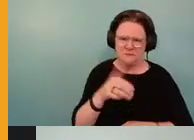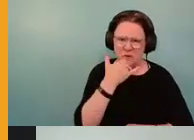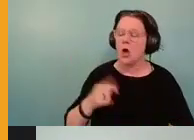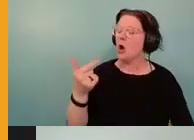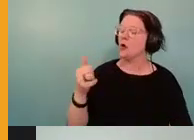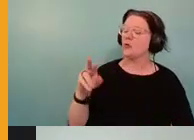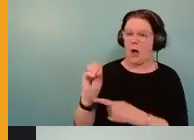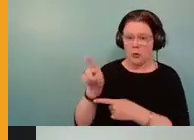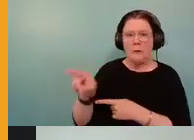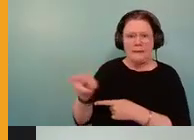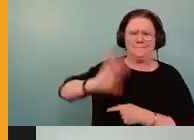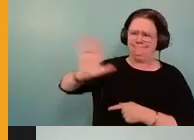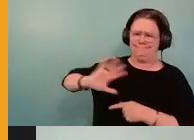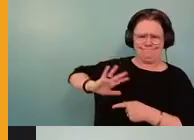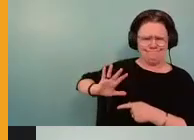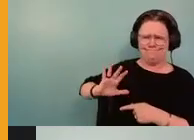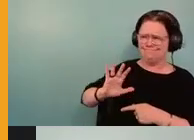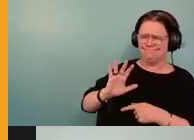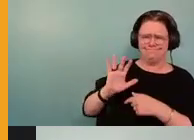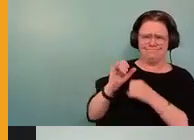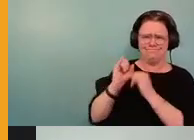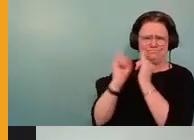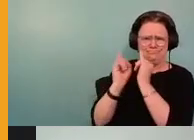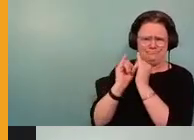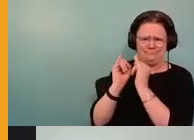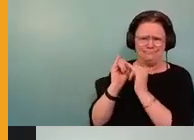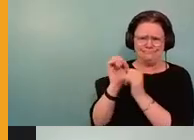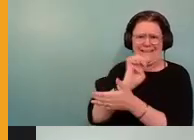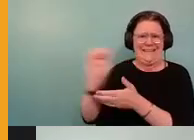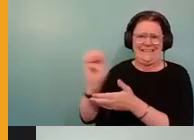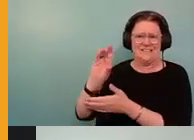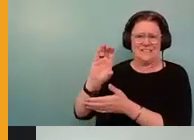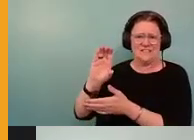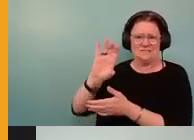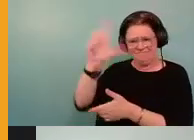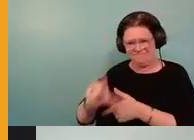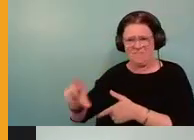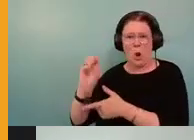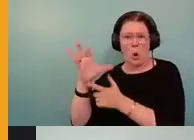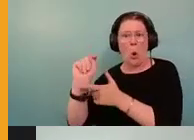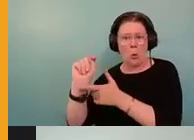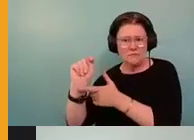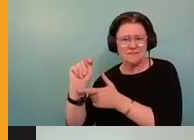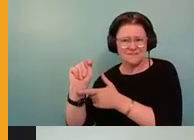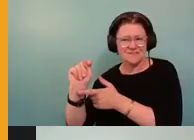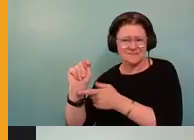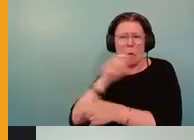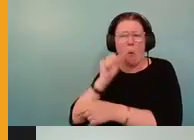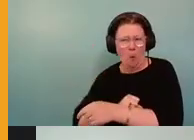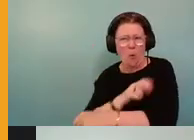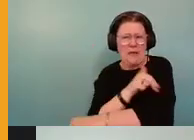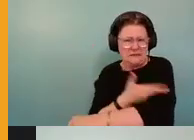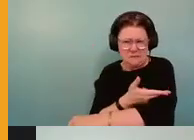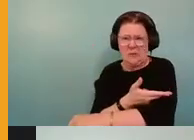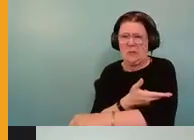in on the East Coast, and it was. I'm gonna give you a warning if you watch it. It is very